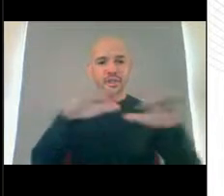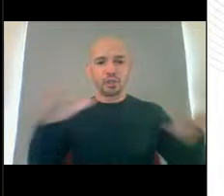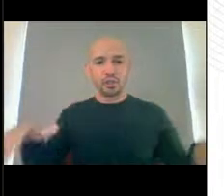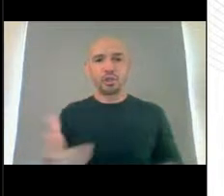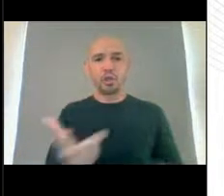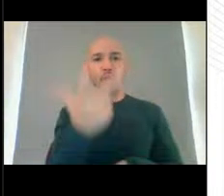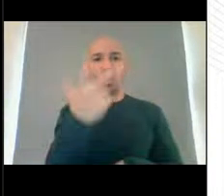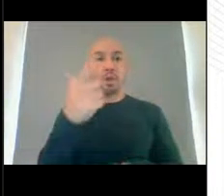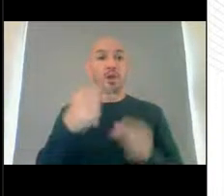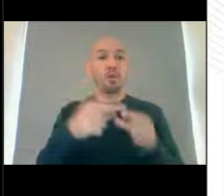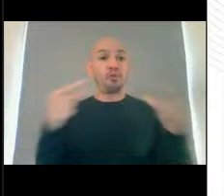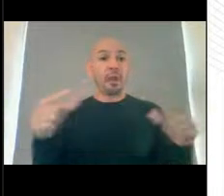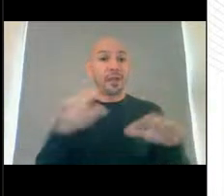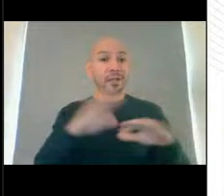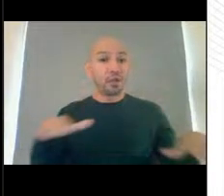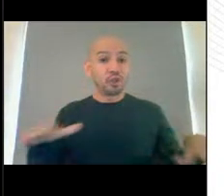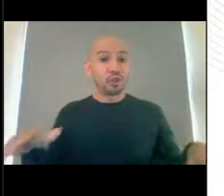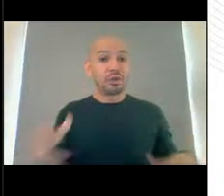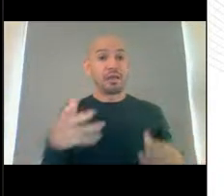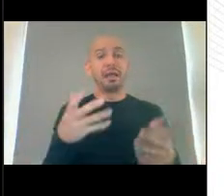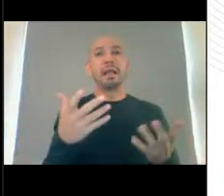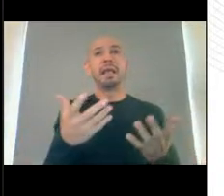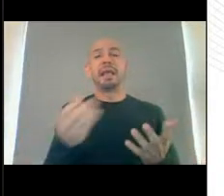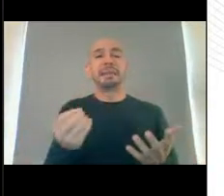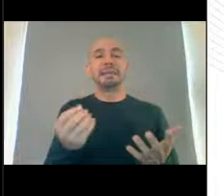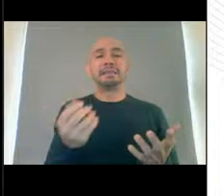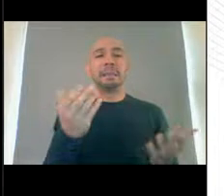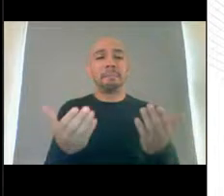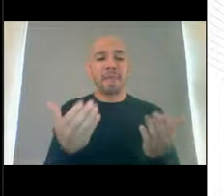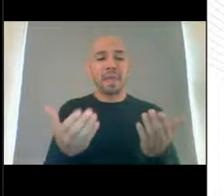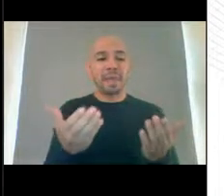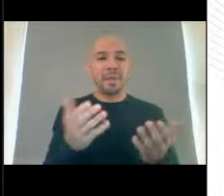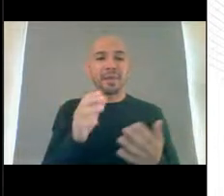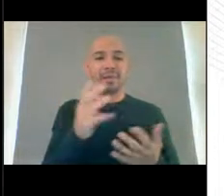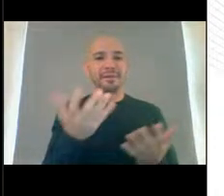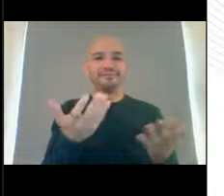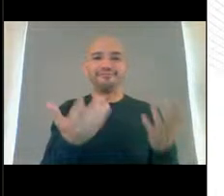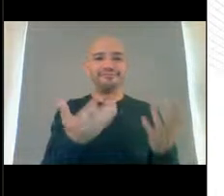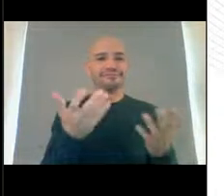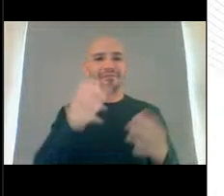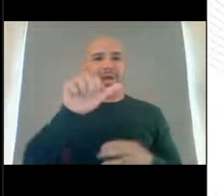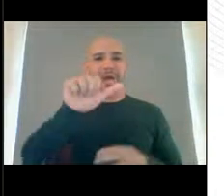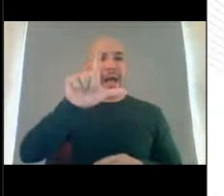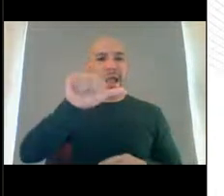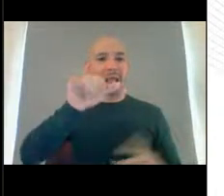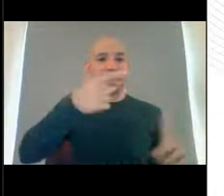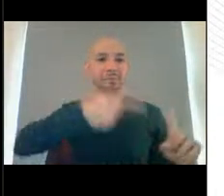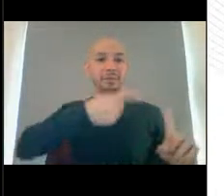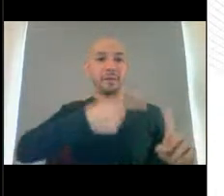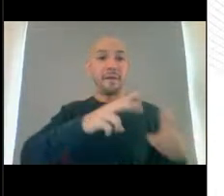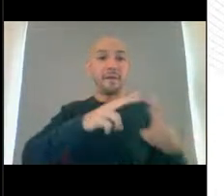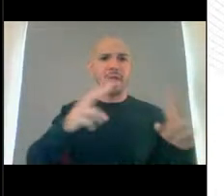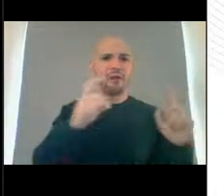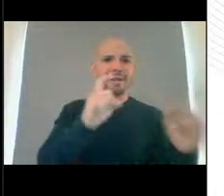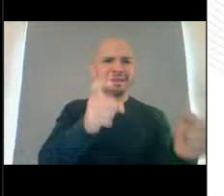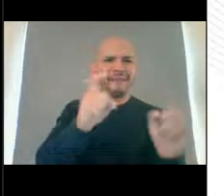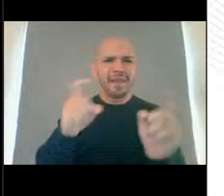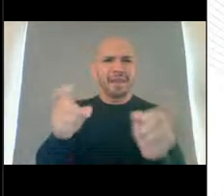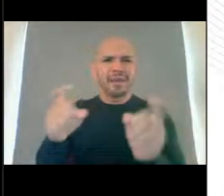and his wife mia shared that ali was was very giving and charitable